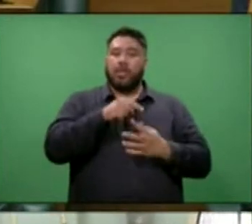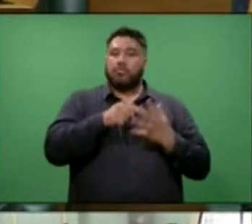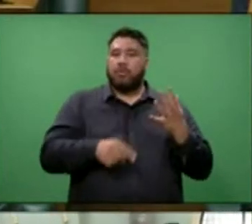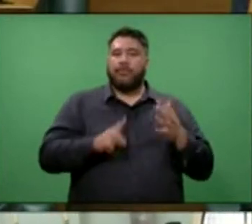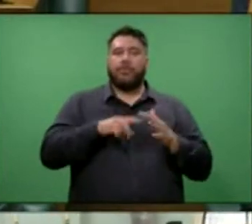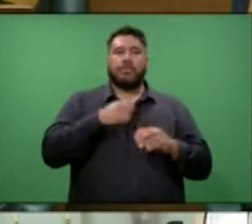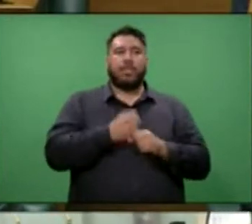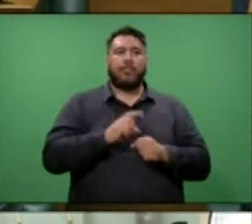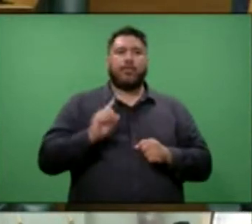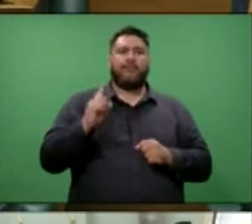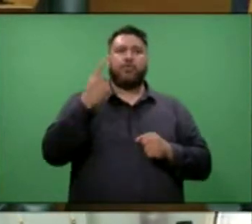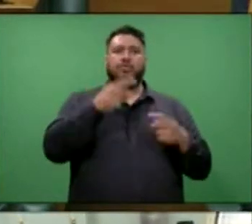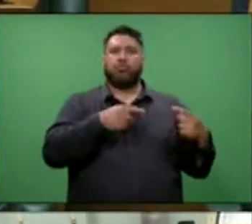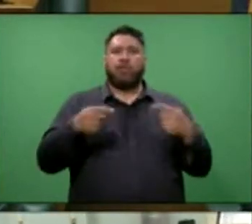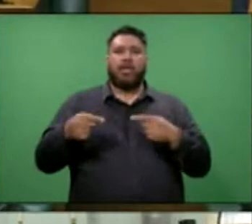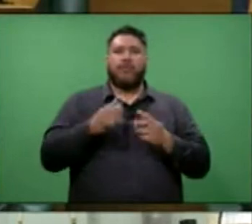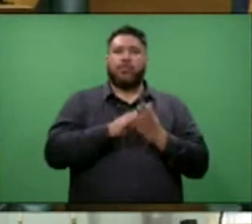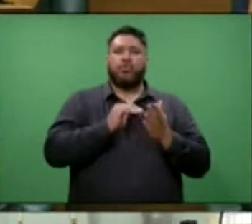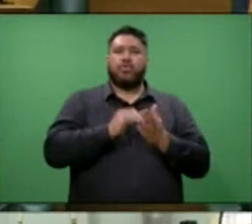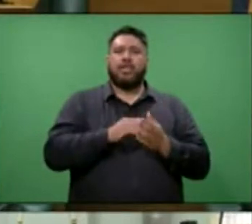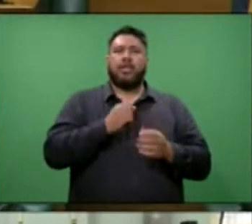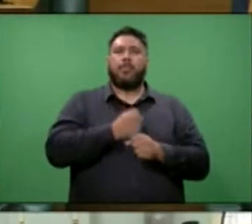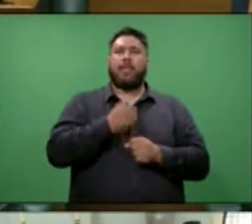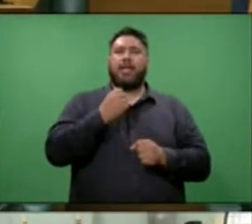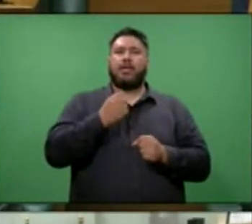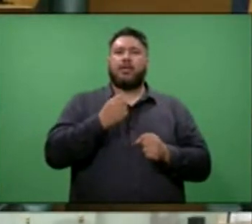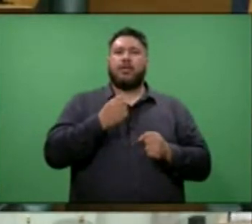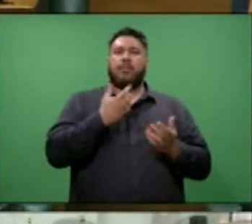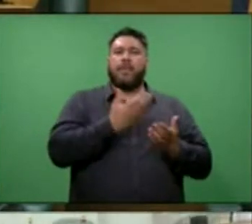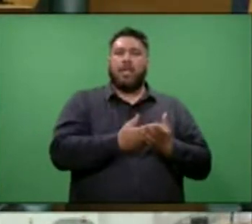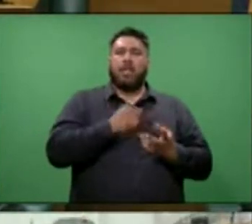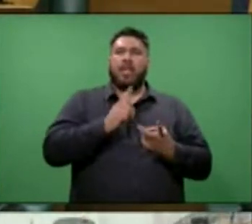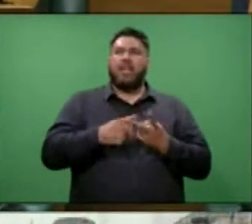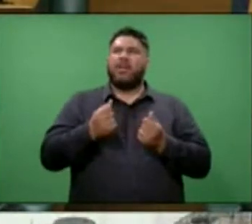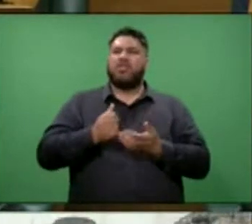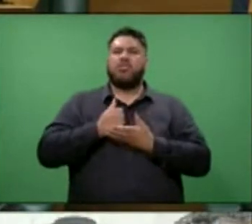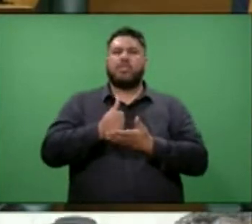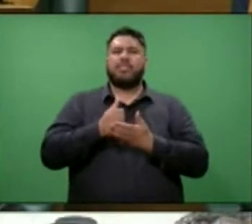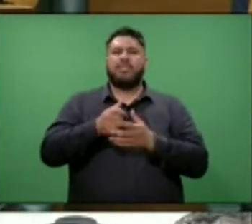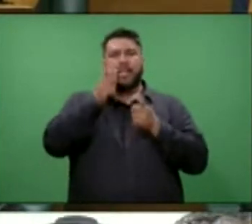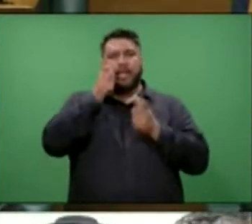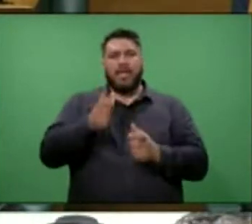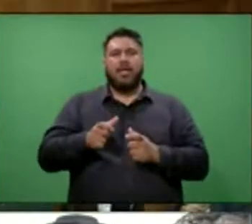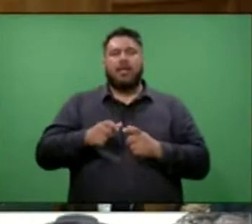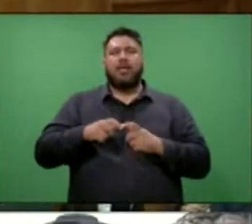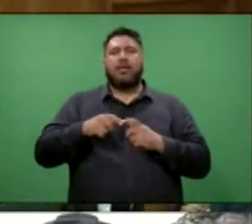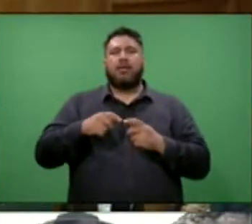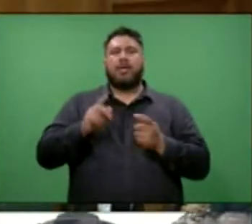Reserve Bank of New Zealand Bill and the Social Security Financial Assistance for Caregivers Amendment Bill.